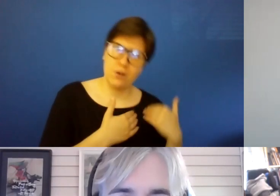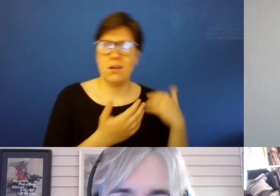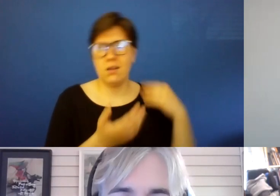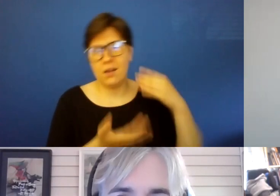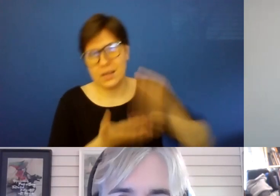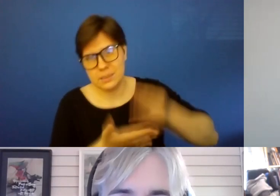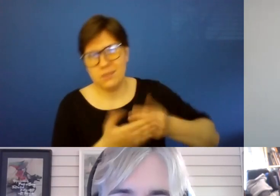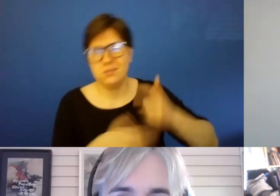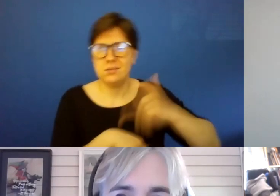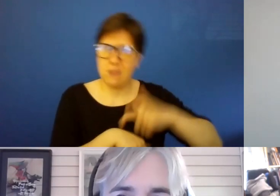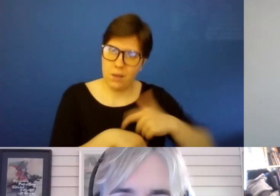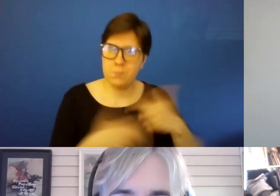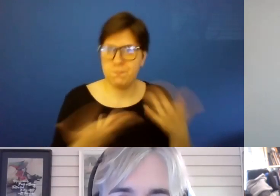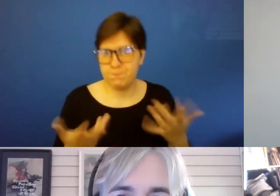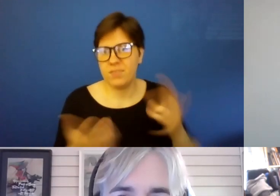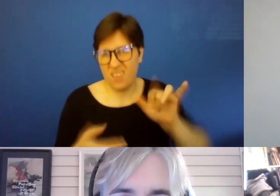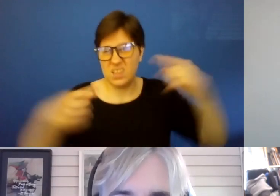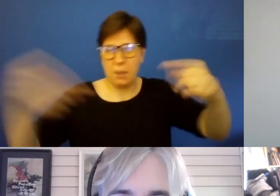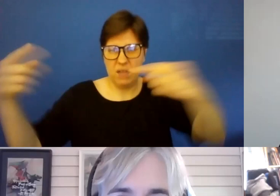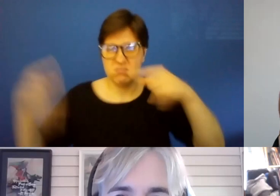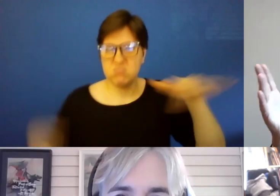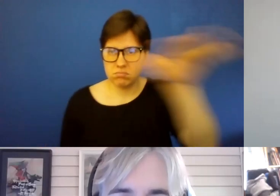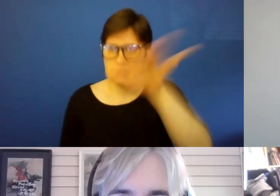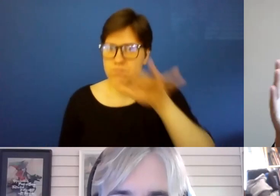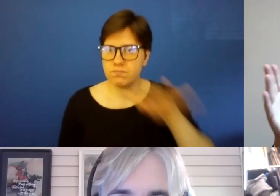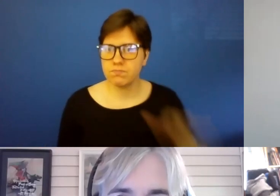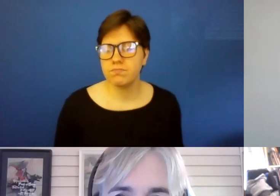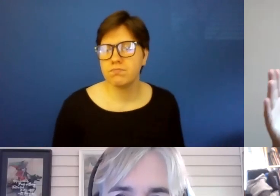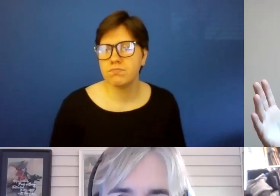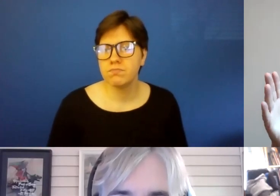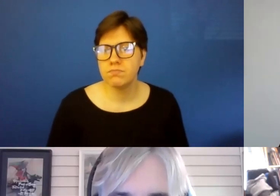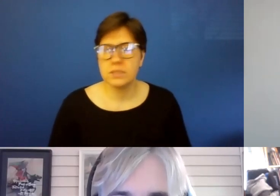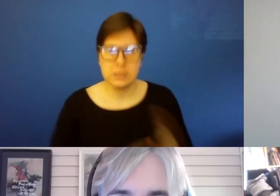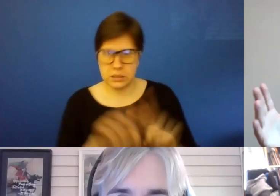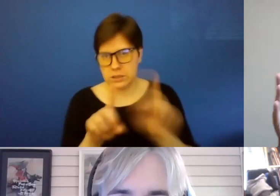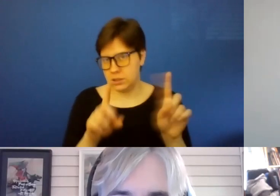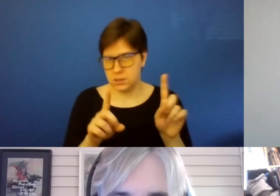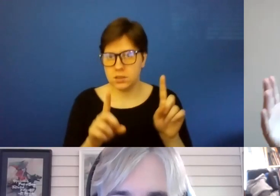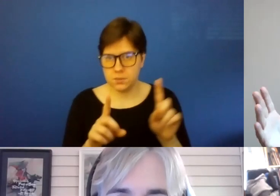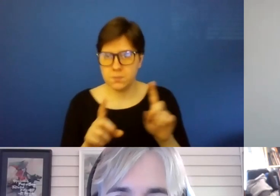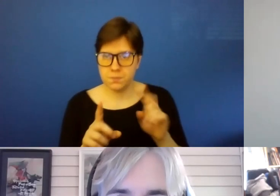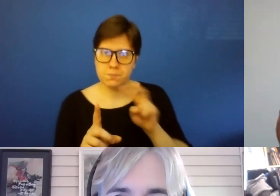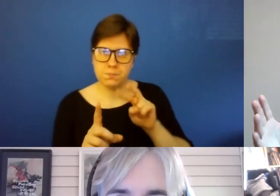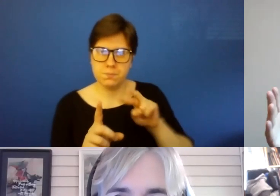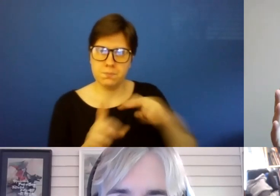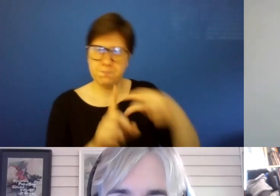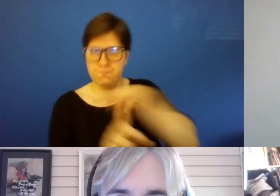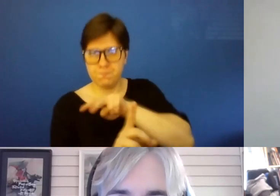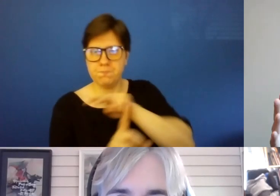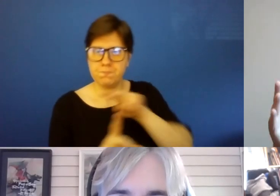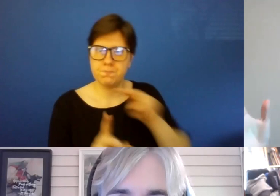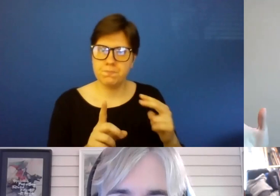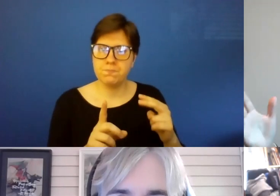that thwarts people's access to MAID? And different people are striking a balance,